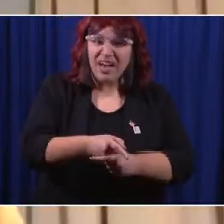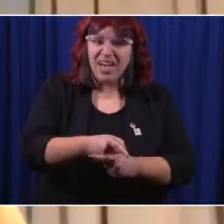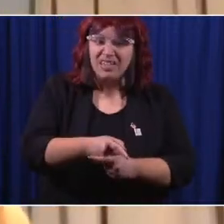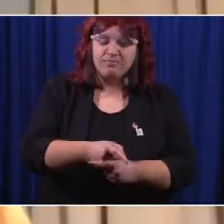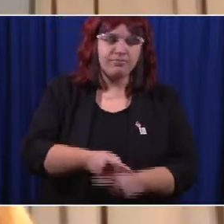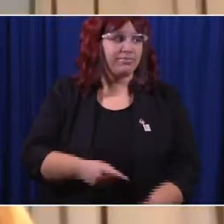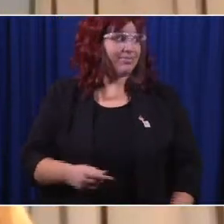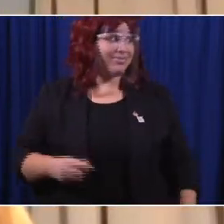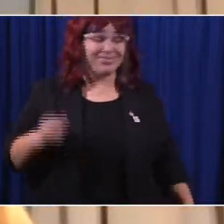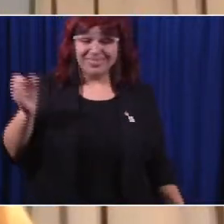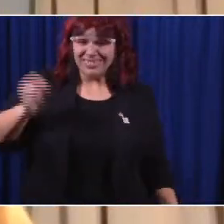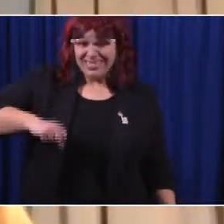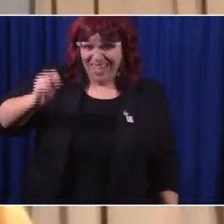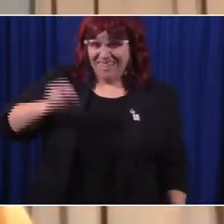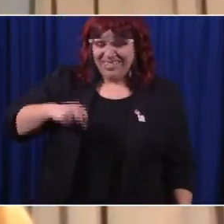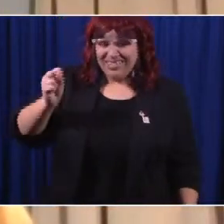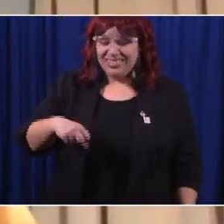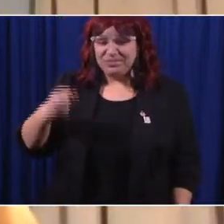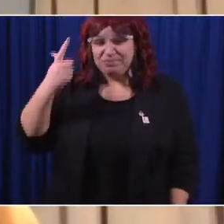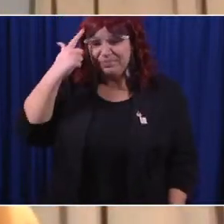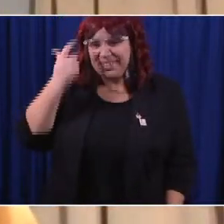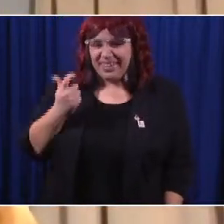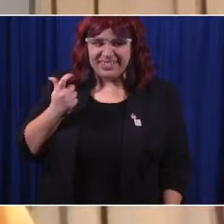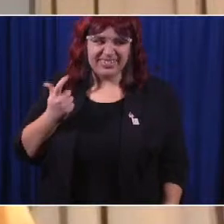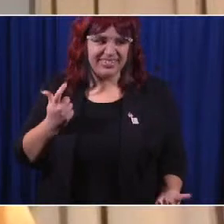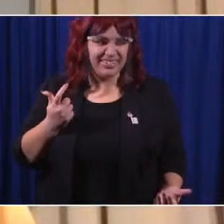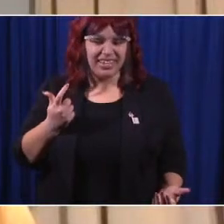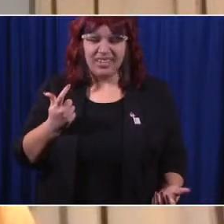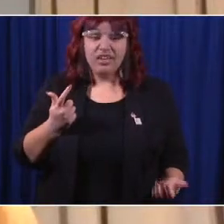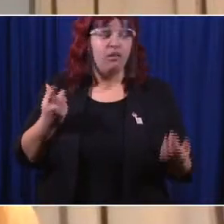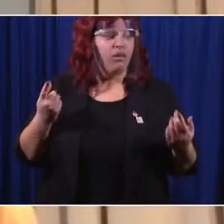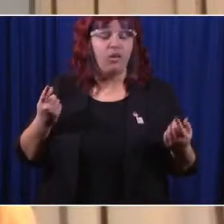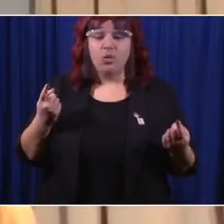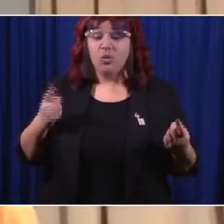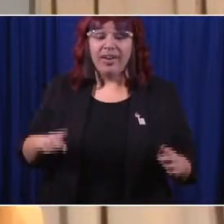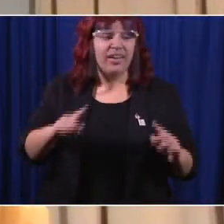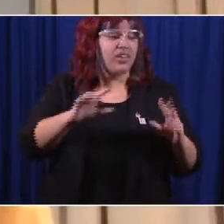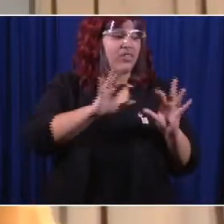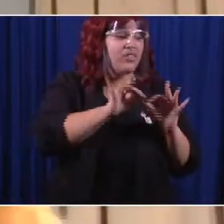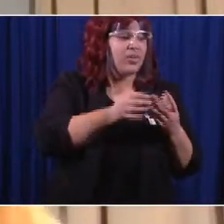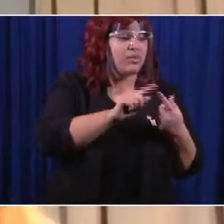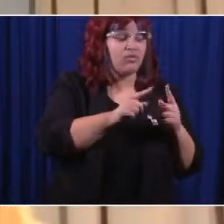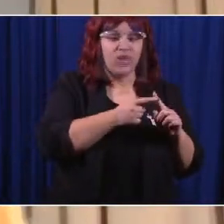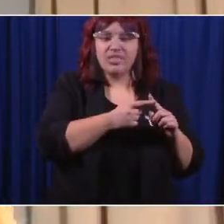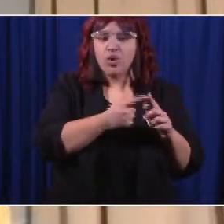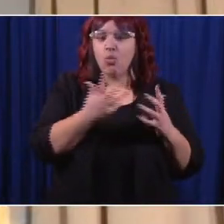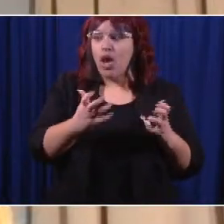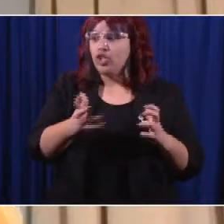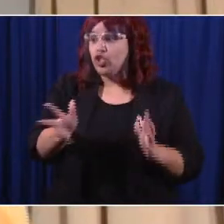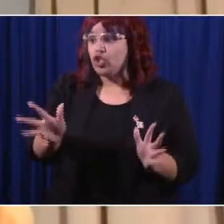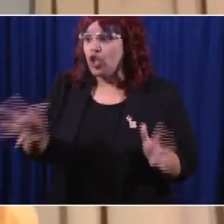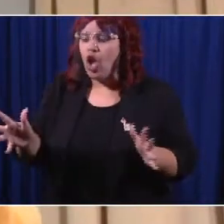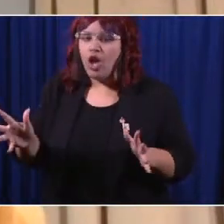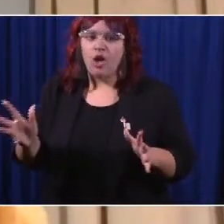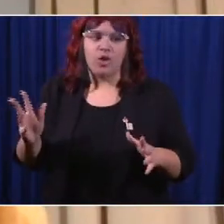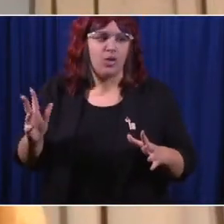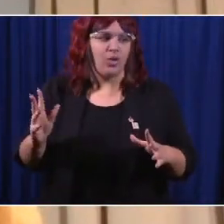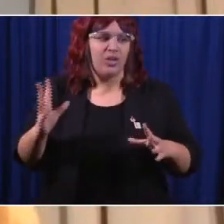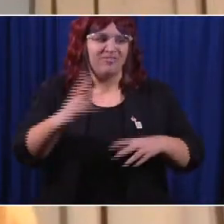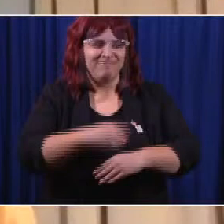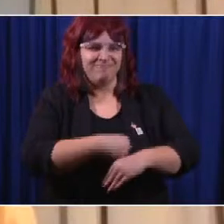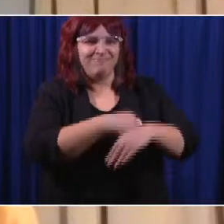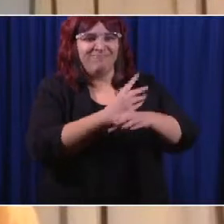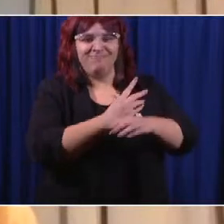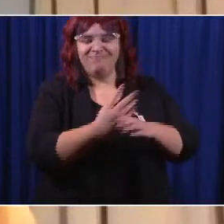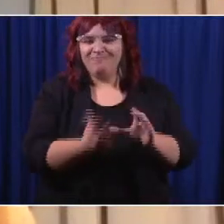members because we are their line of communication. We're not only caring for them, we're also caring for the